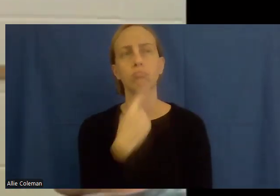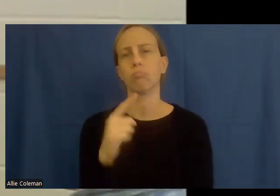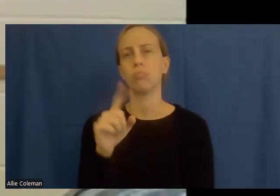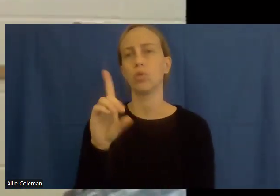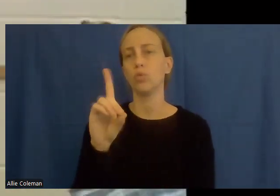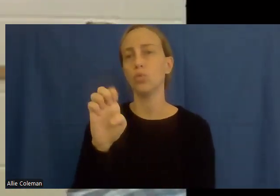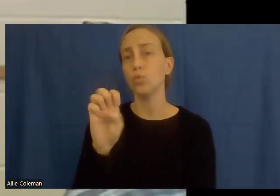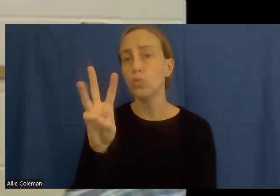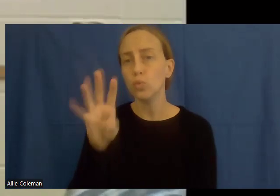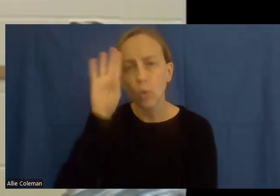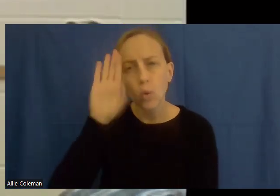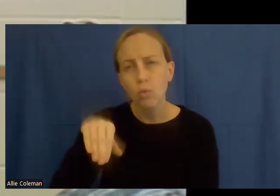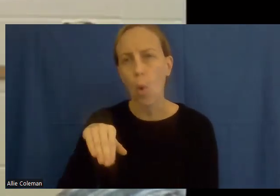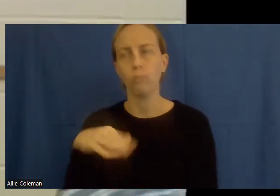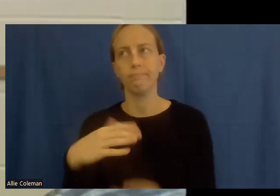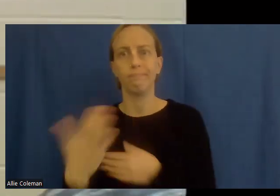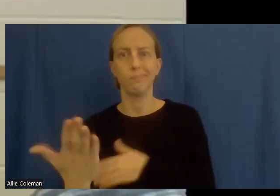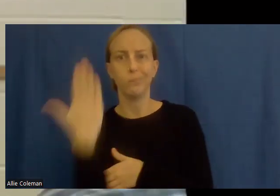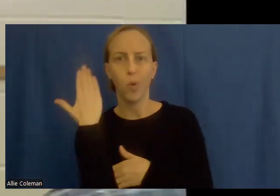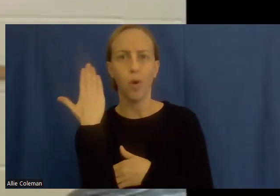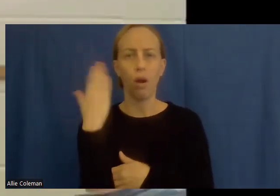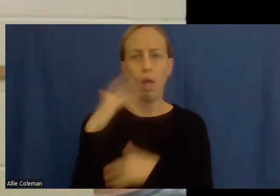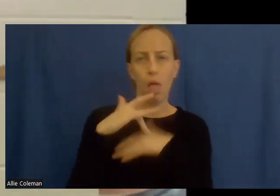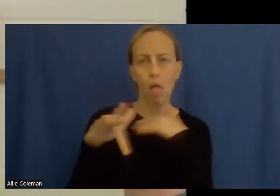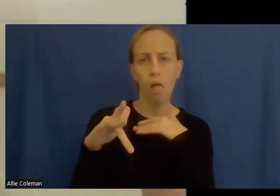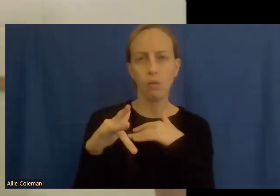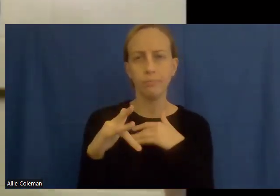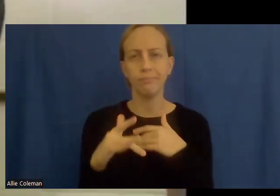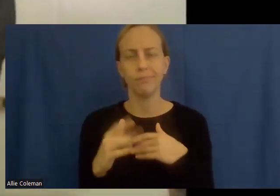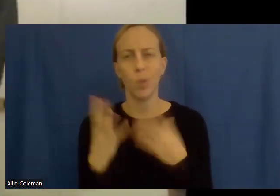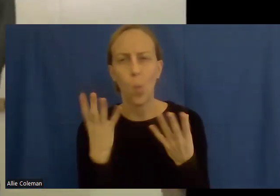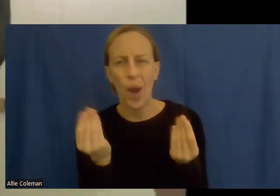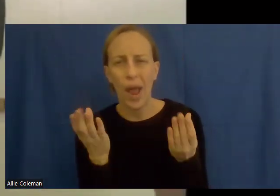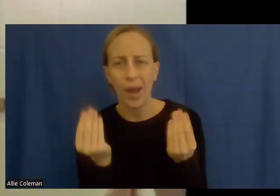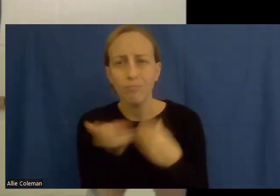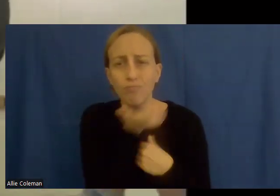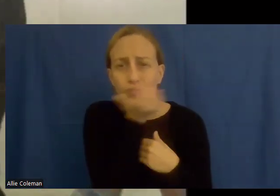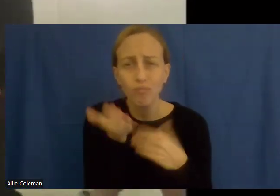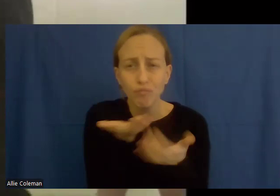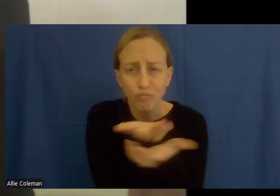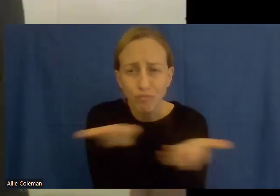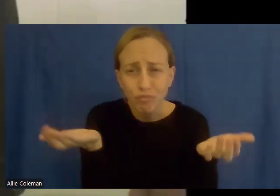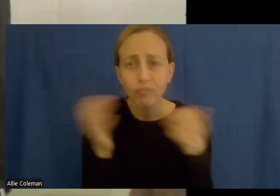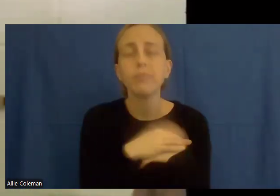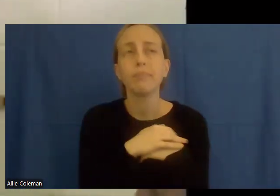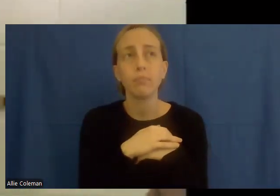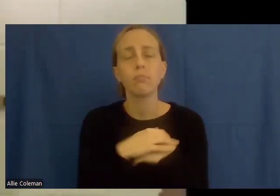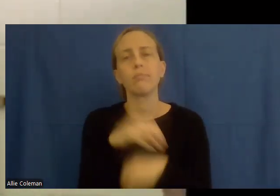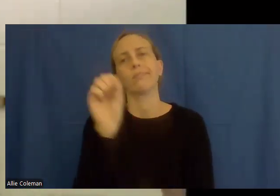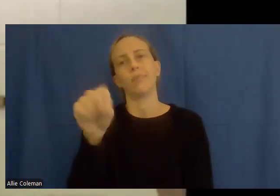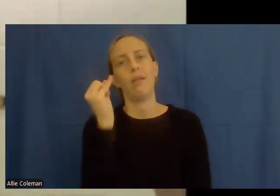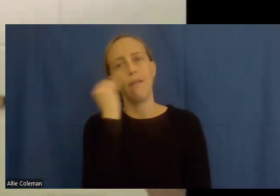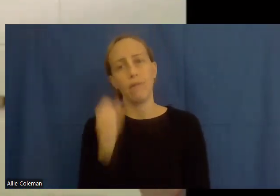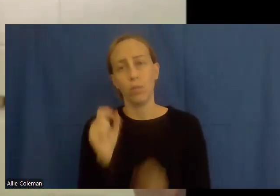in the morning. Okay, dew on the grass. If you happen to get up nice and early,